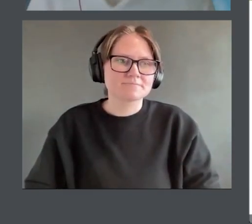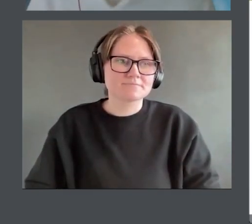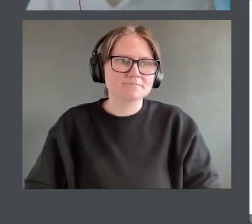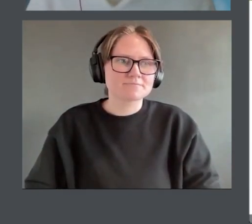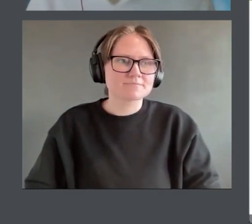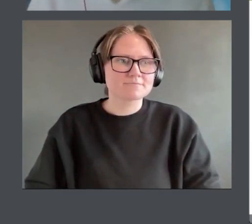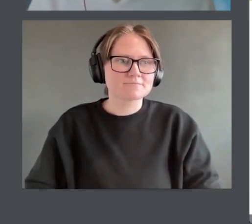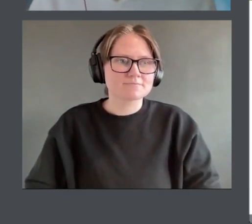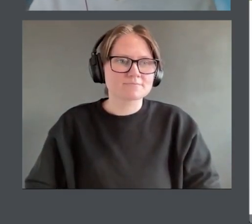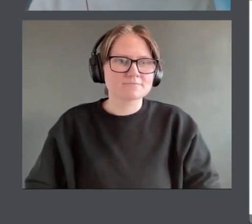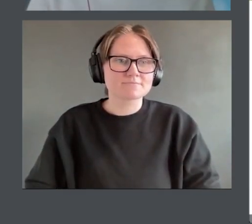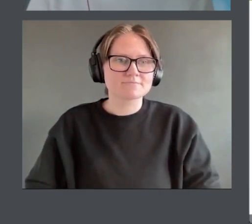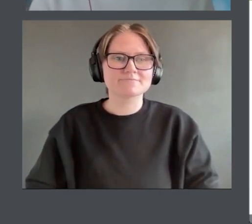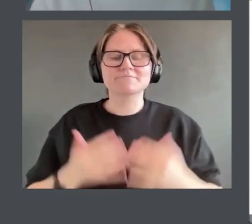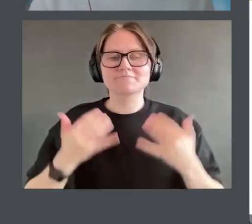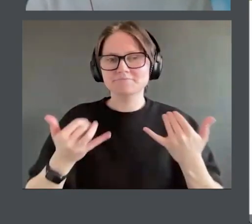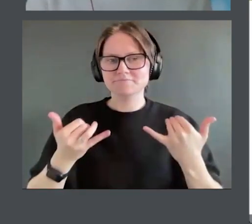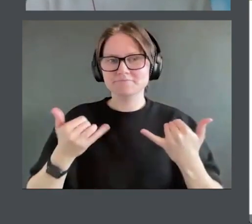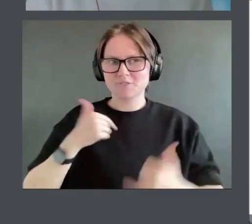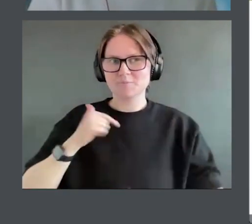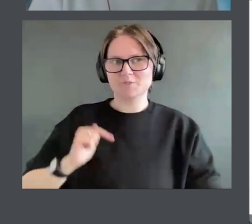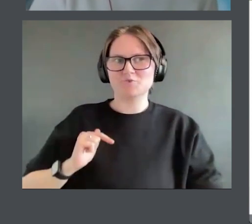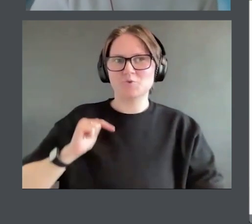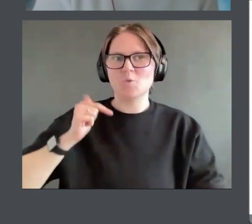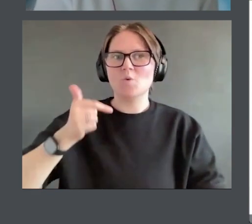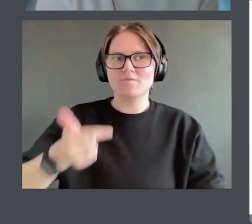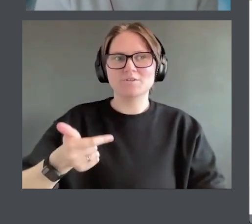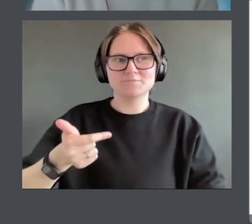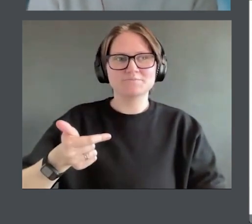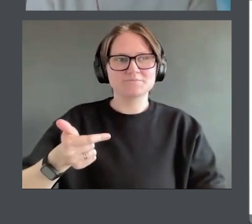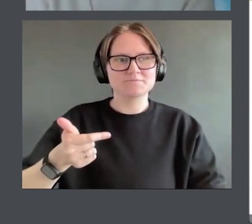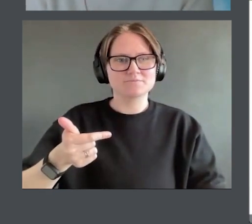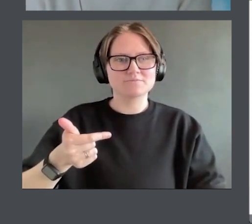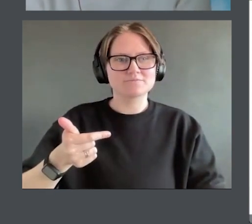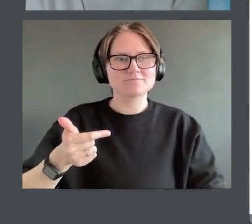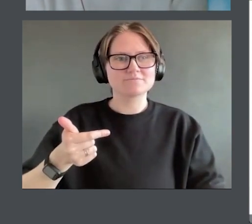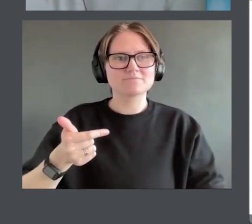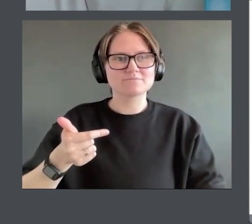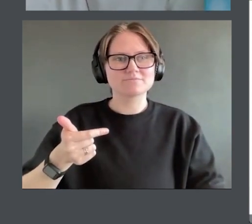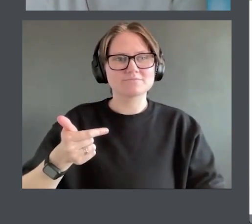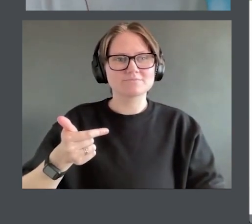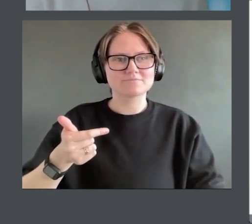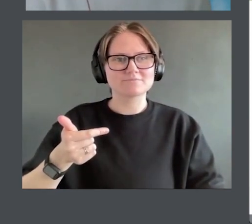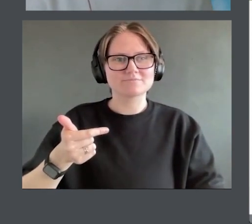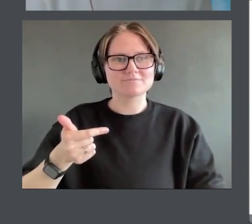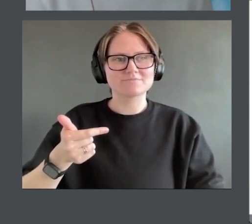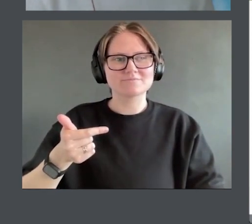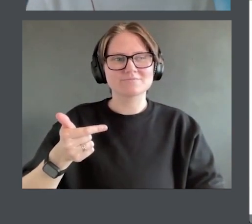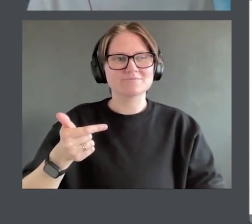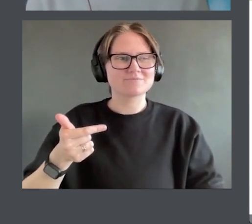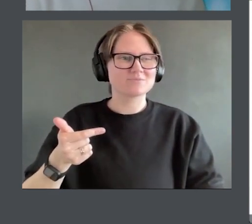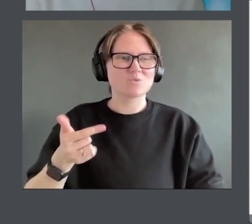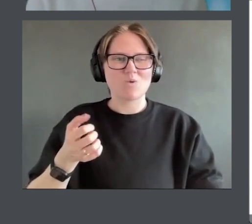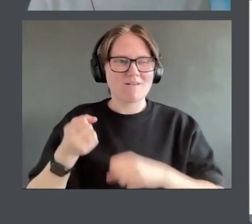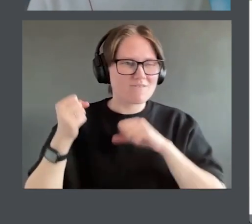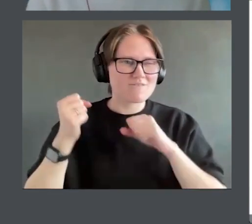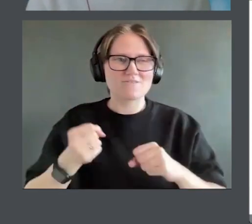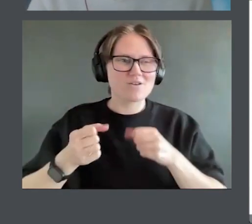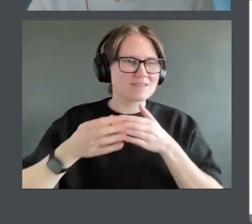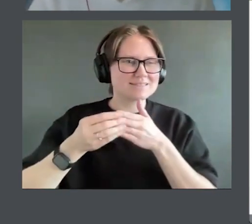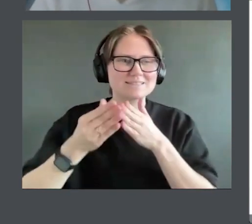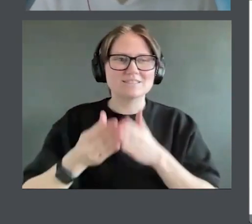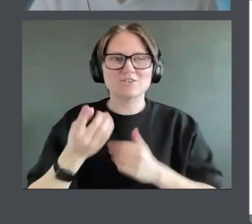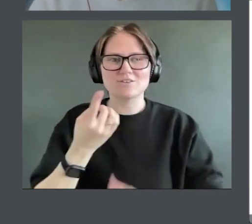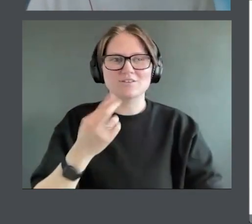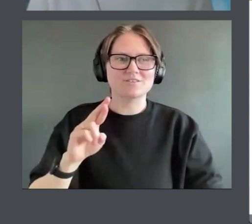Now, I'm going to turn it over to our fearless leader, Dr.